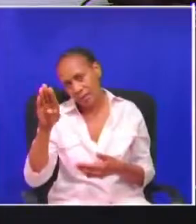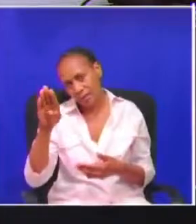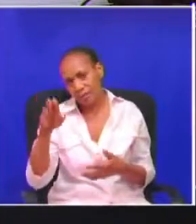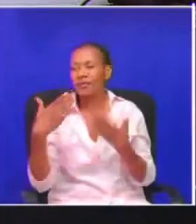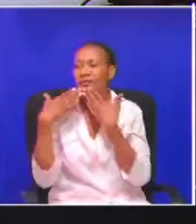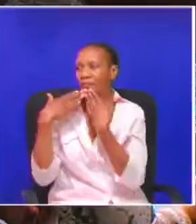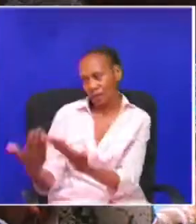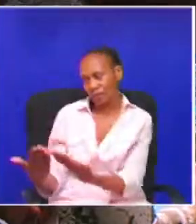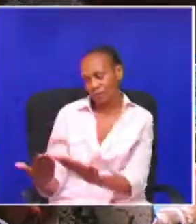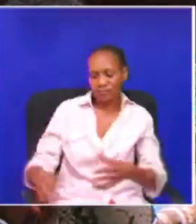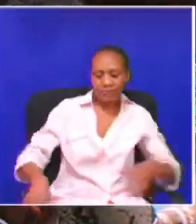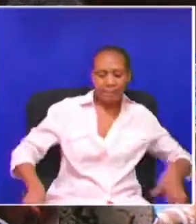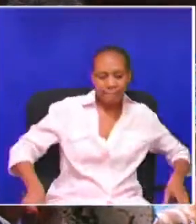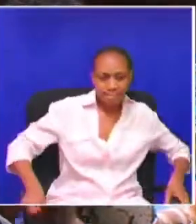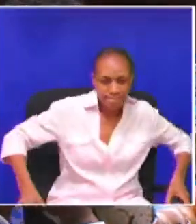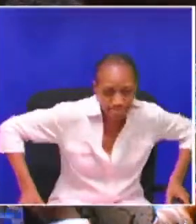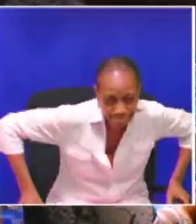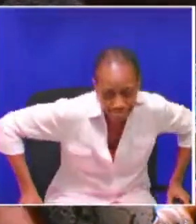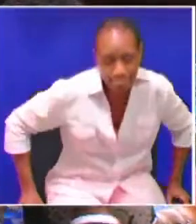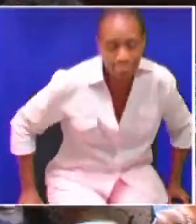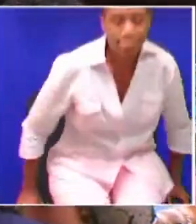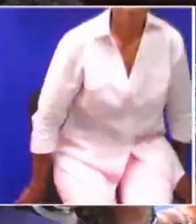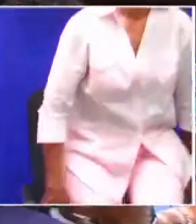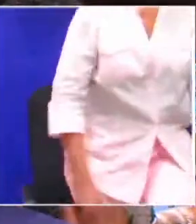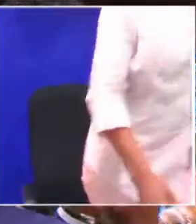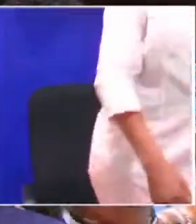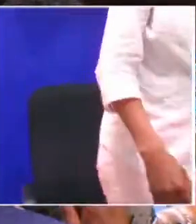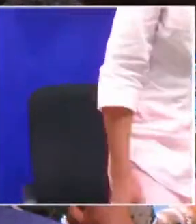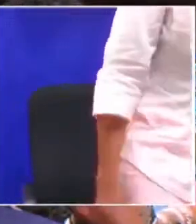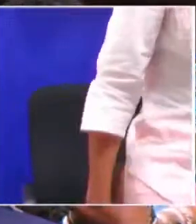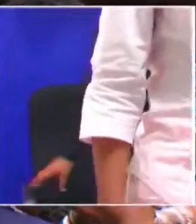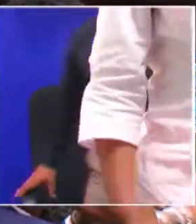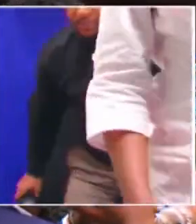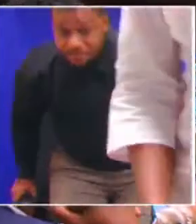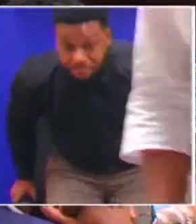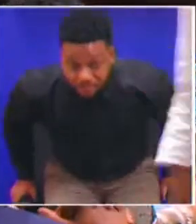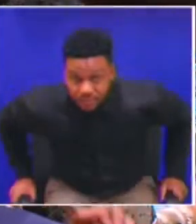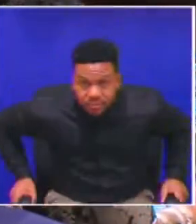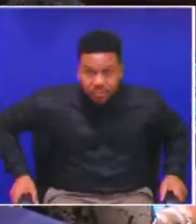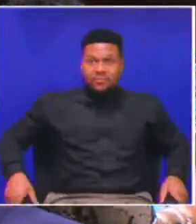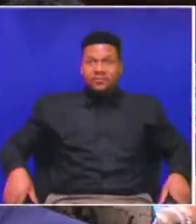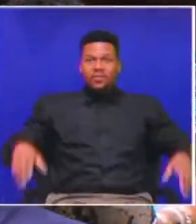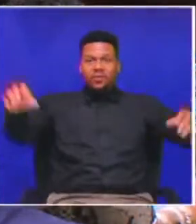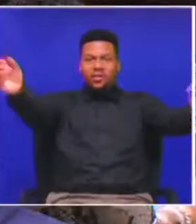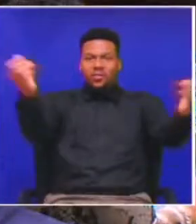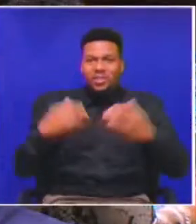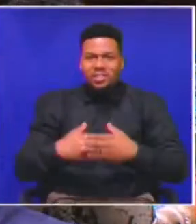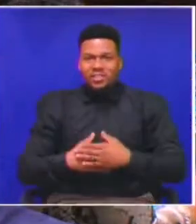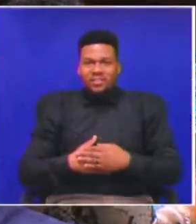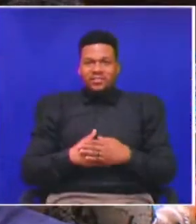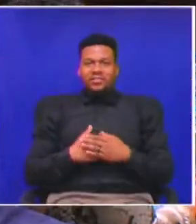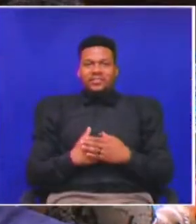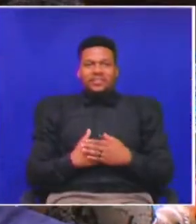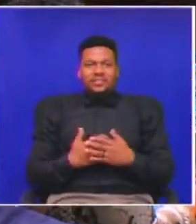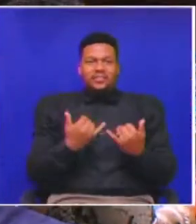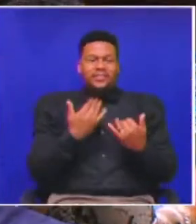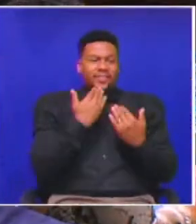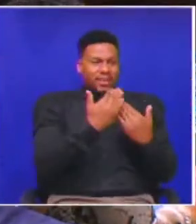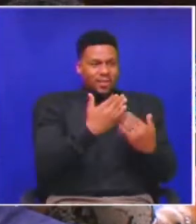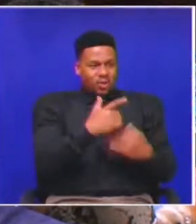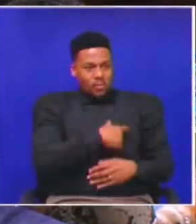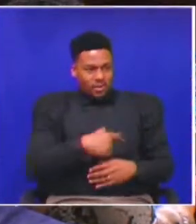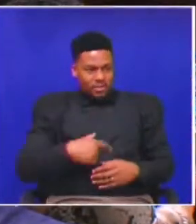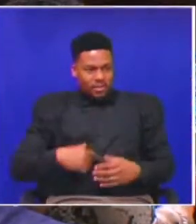Thank you. Thank you, Honourable President. We are now moving to the third question asked by